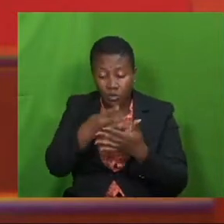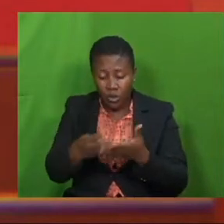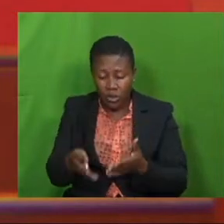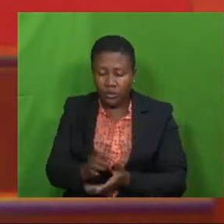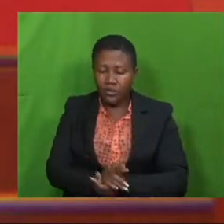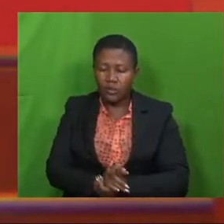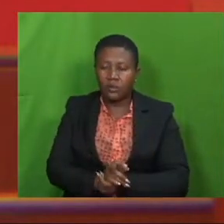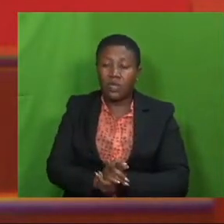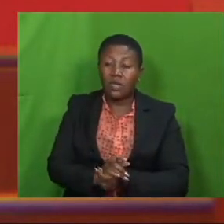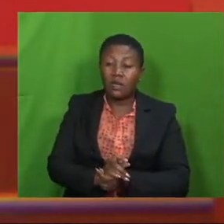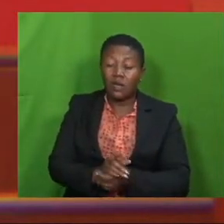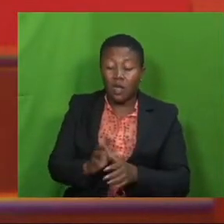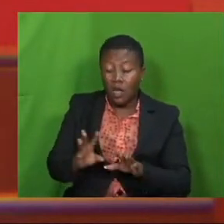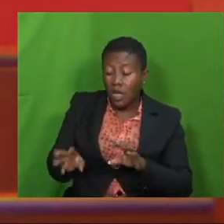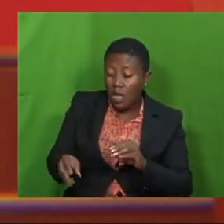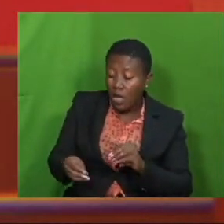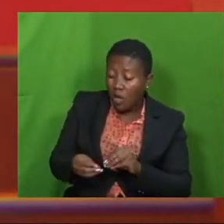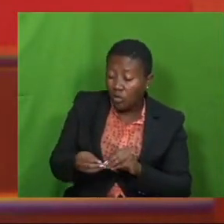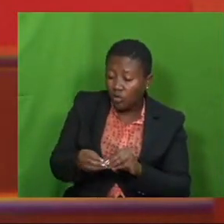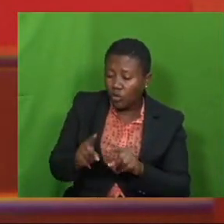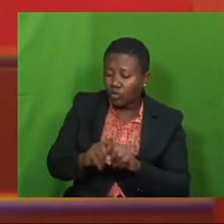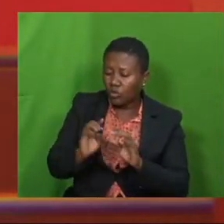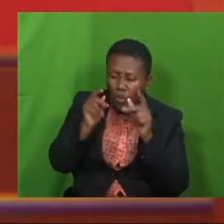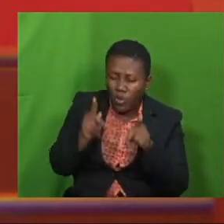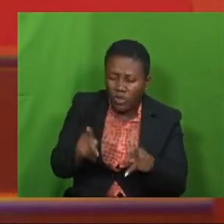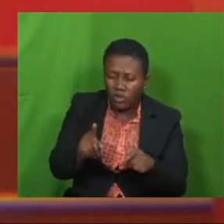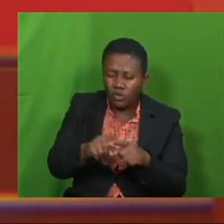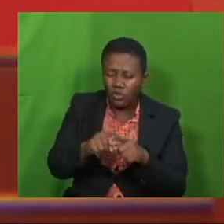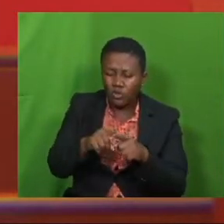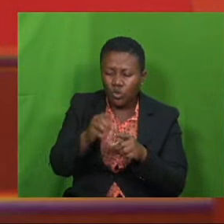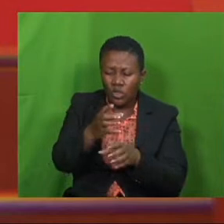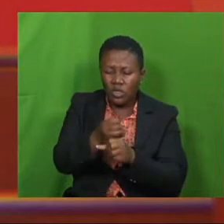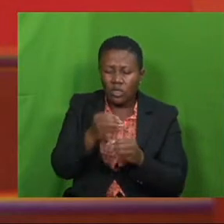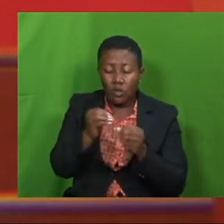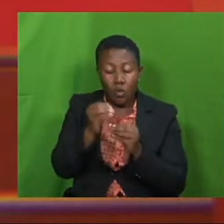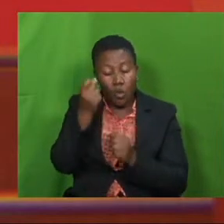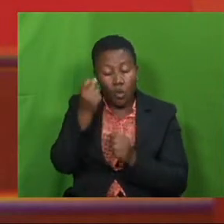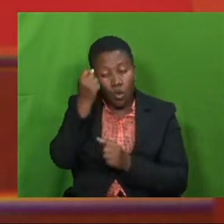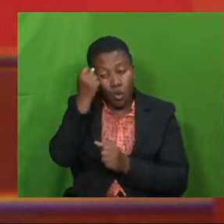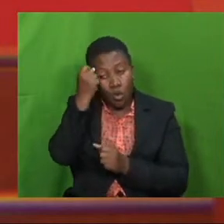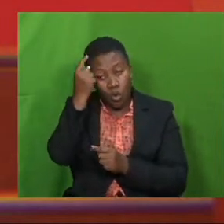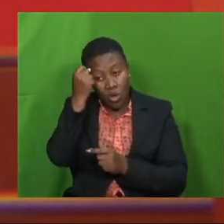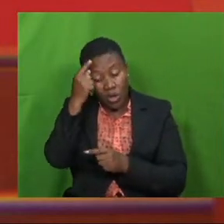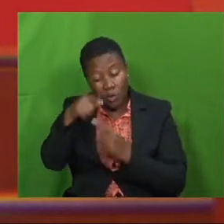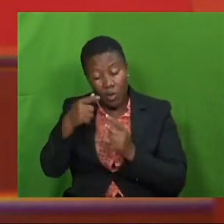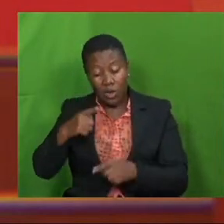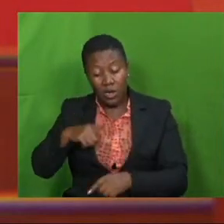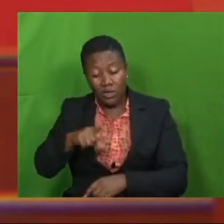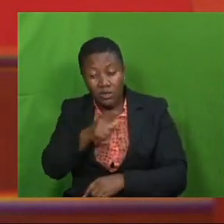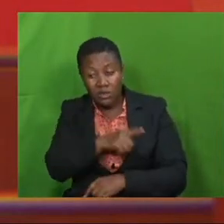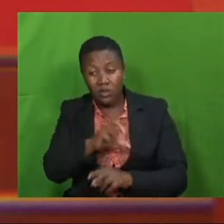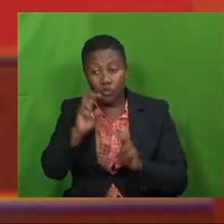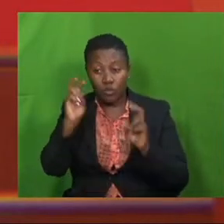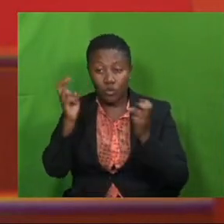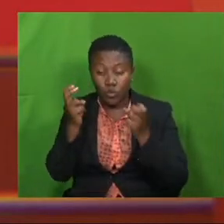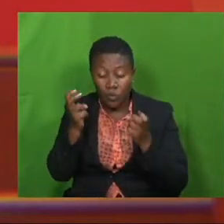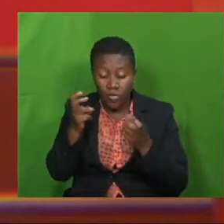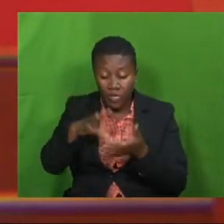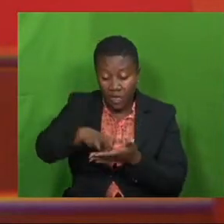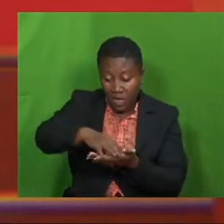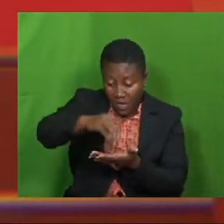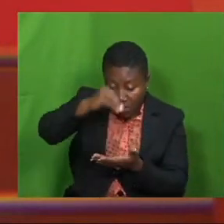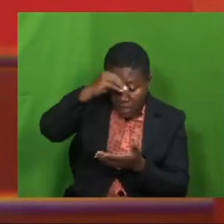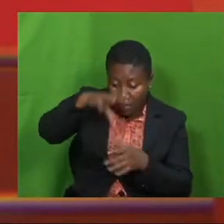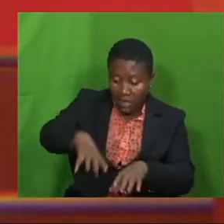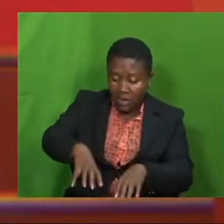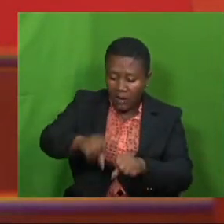Additionally, it offers us the opportunity to gain more understanding of legislative issues, learn and adopt best